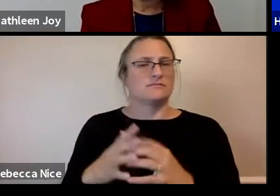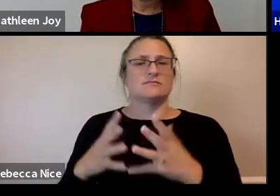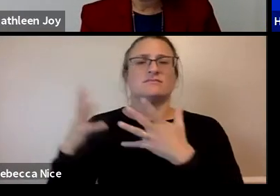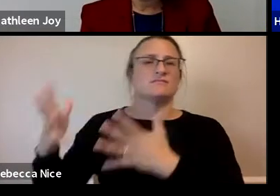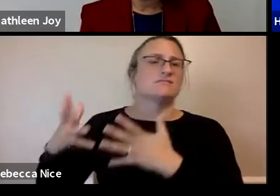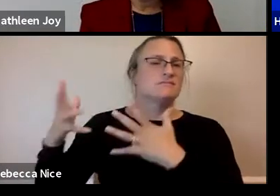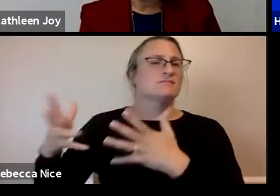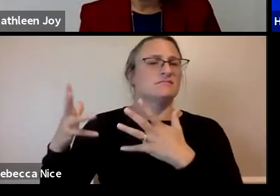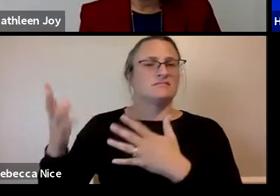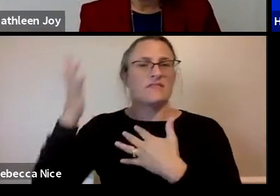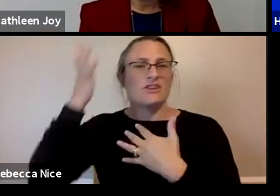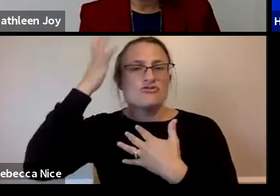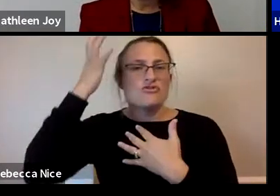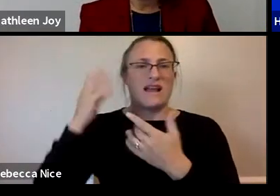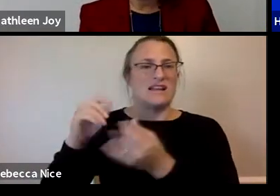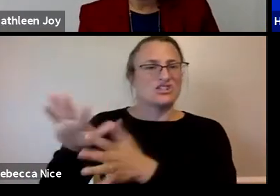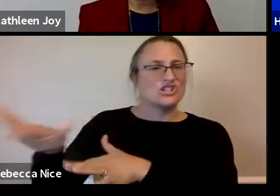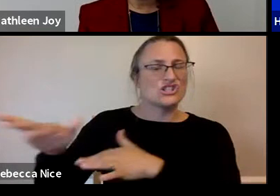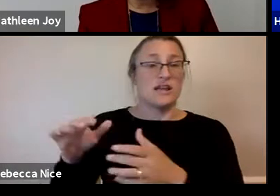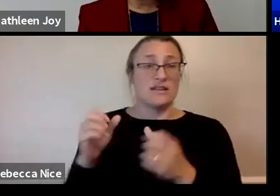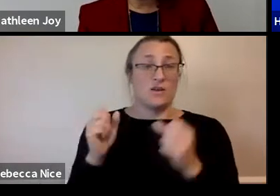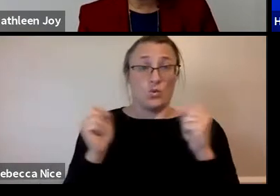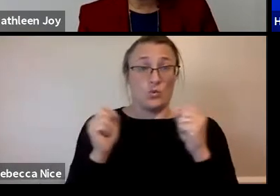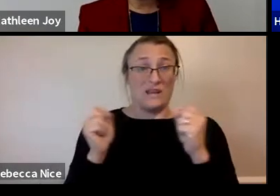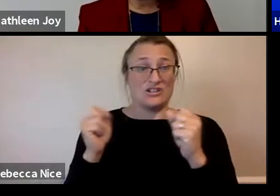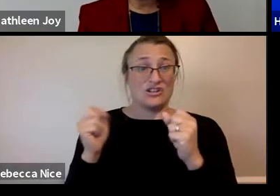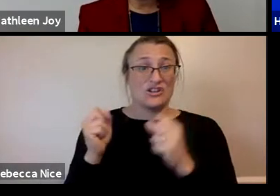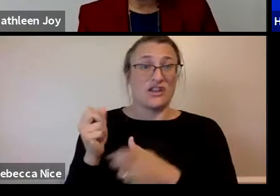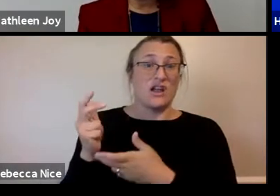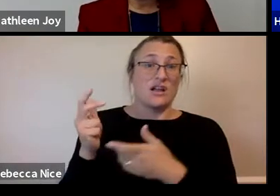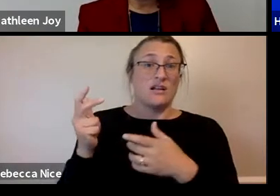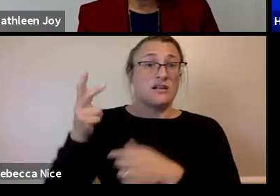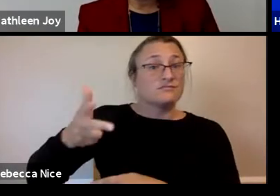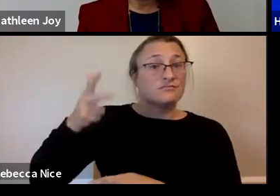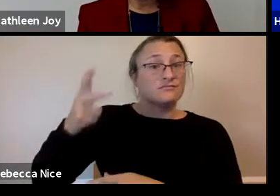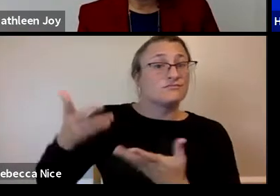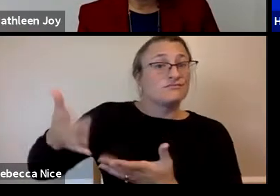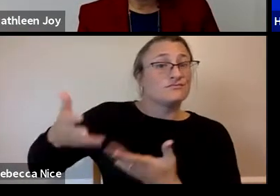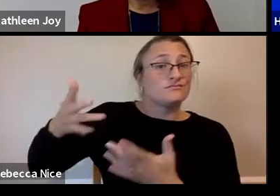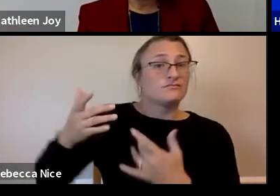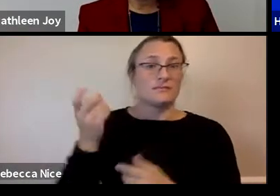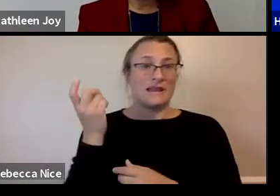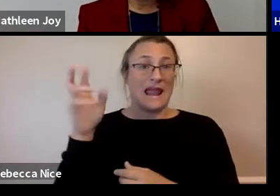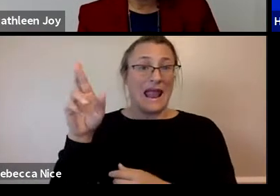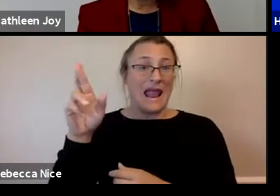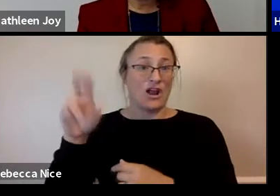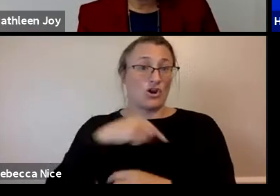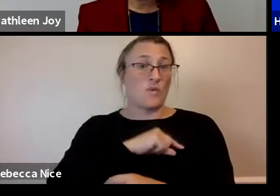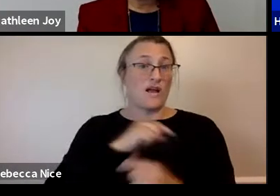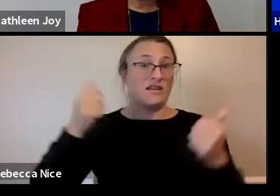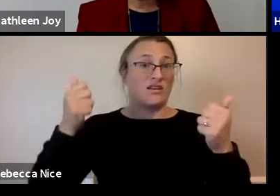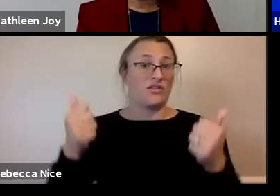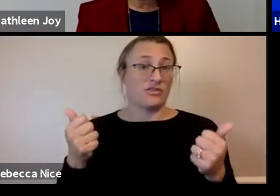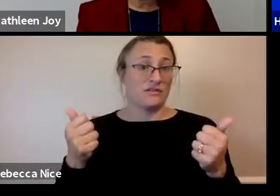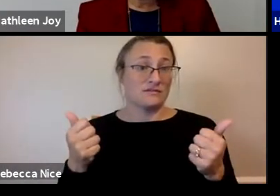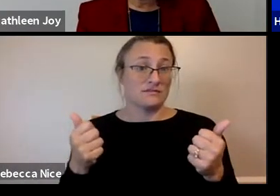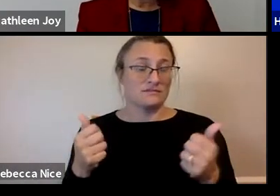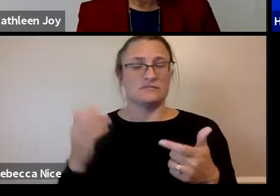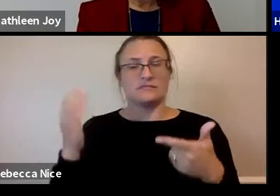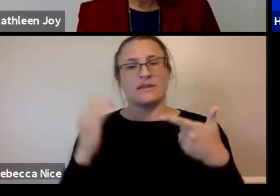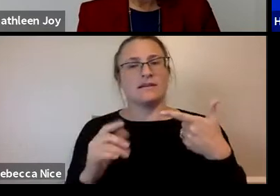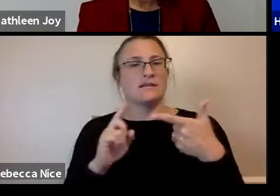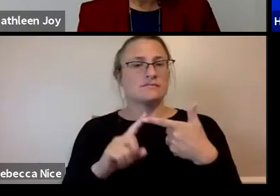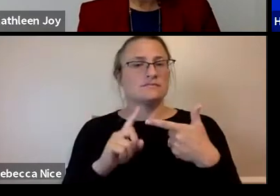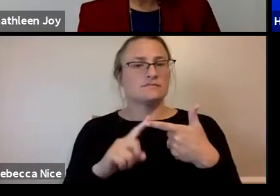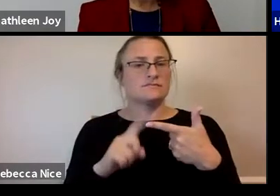and refuse, and in the winter, they are idling their vehicles, contributing to air quality problems. The second reason